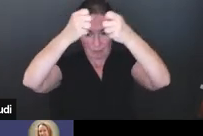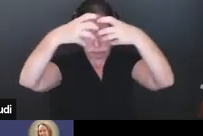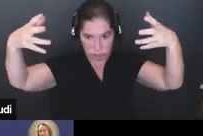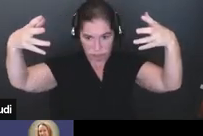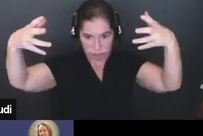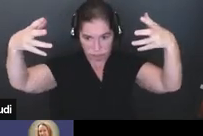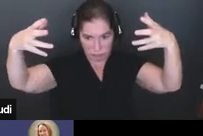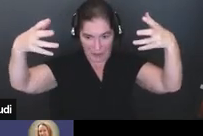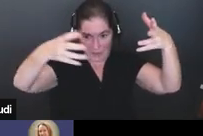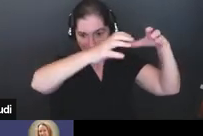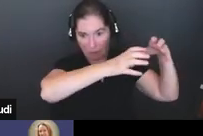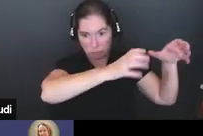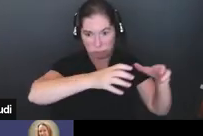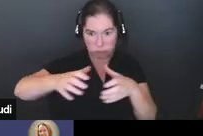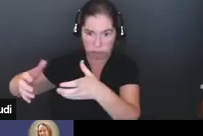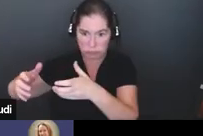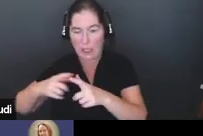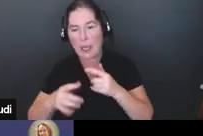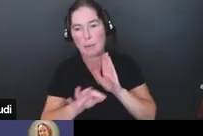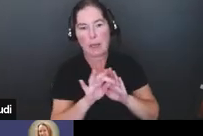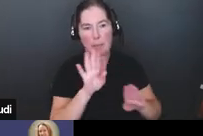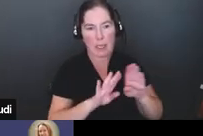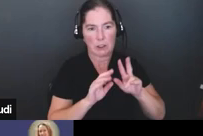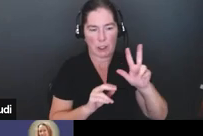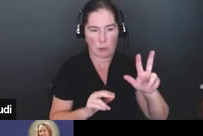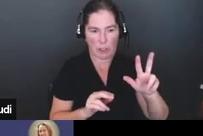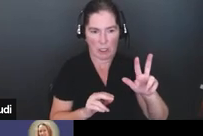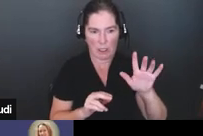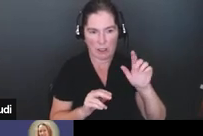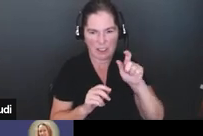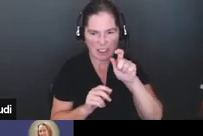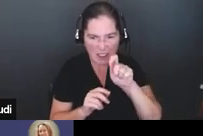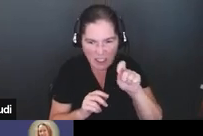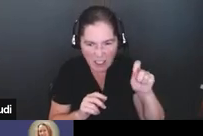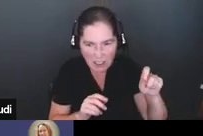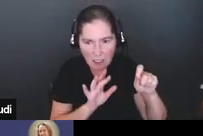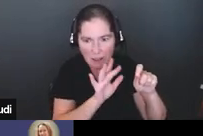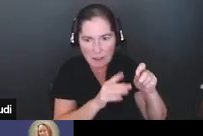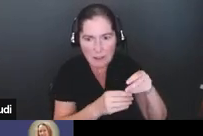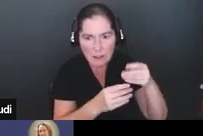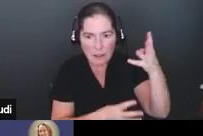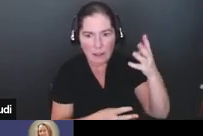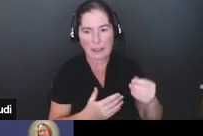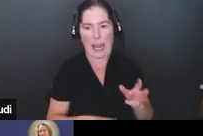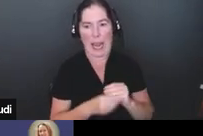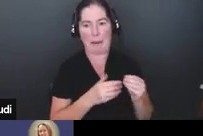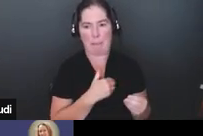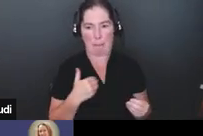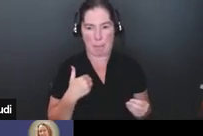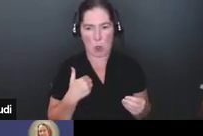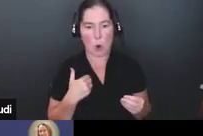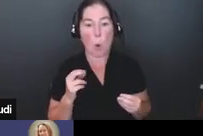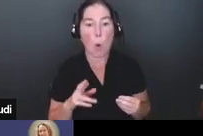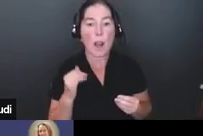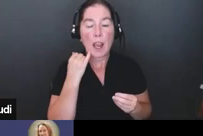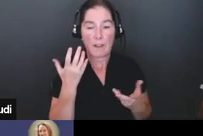into my biology 3. I have these 3 dots here and I could add members here. Awesome. Or if I'm already in